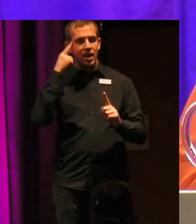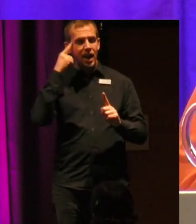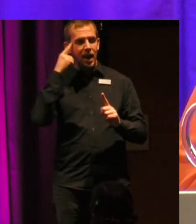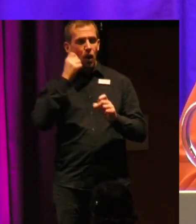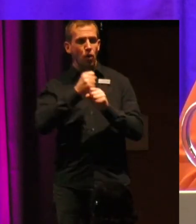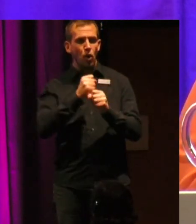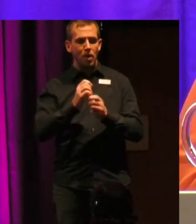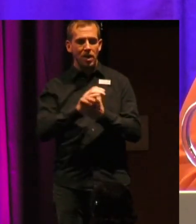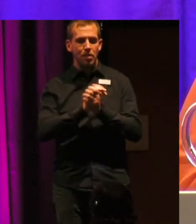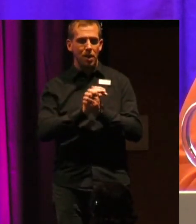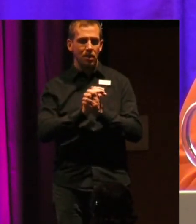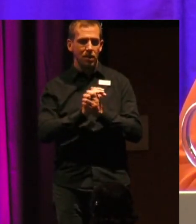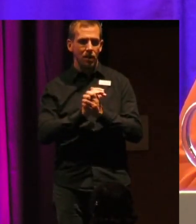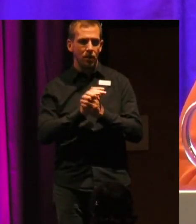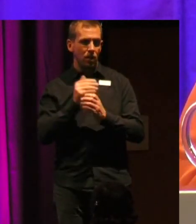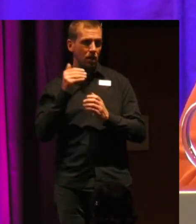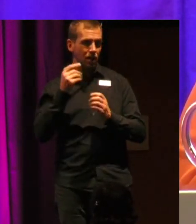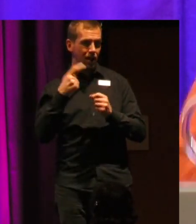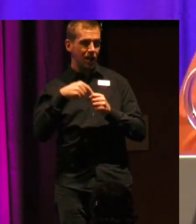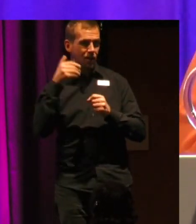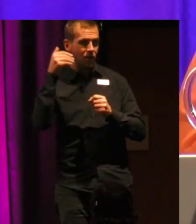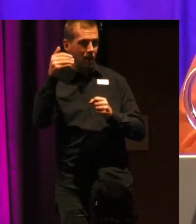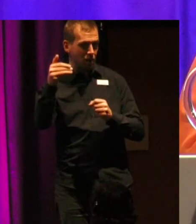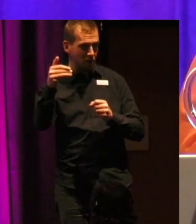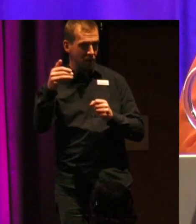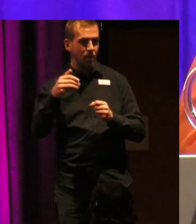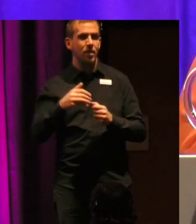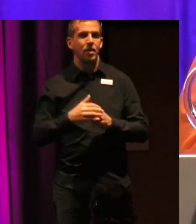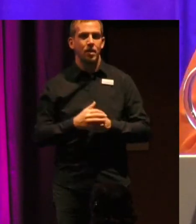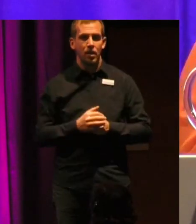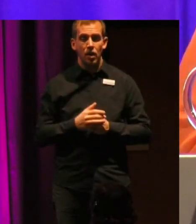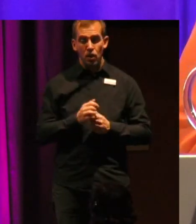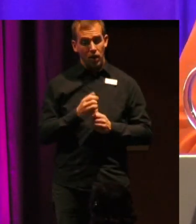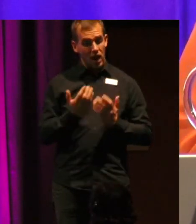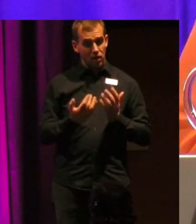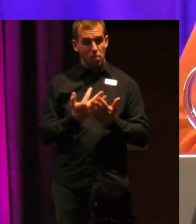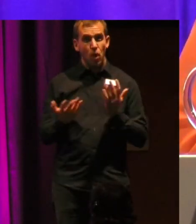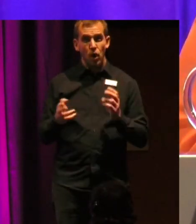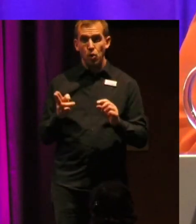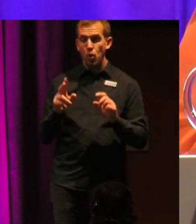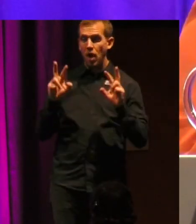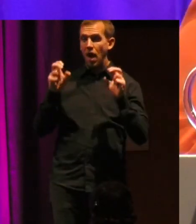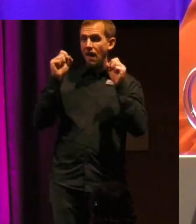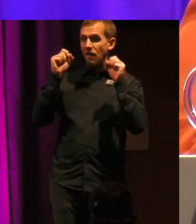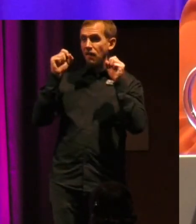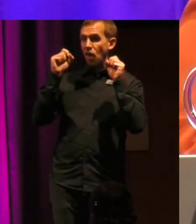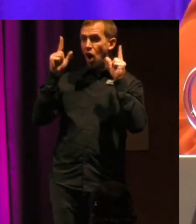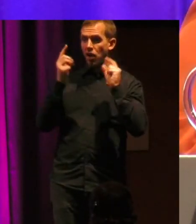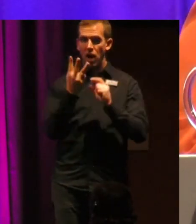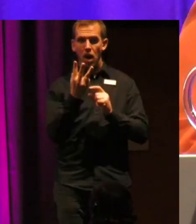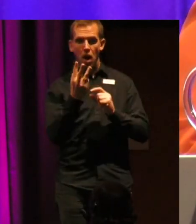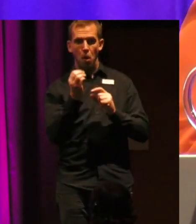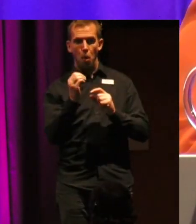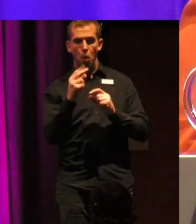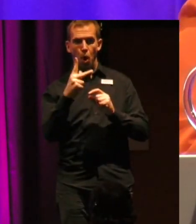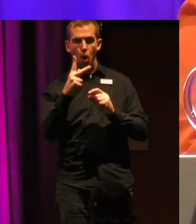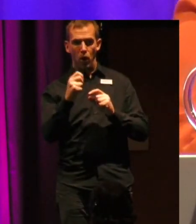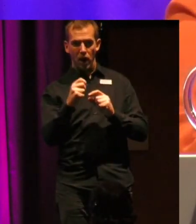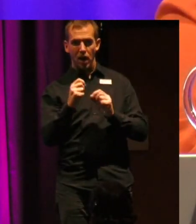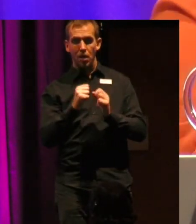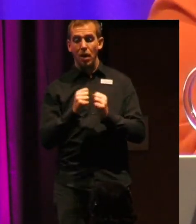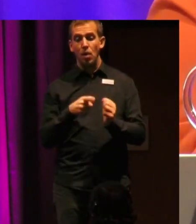the future. A number of folks are woke. The whole thing is now is you got to stay woke, but you also got to do the